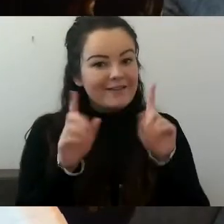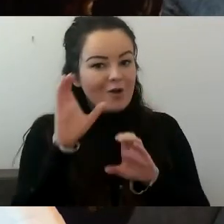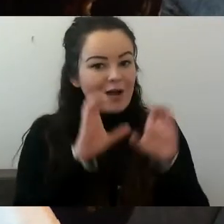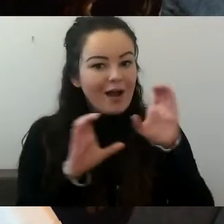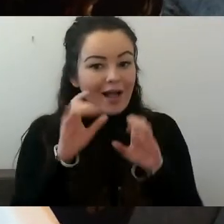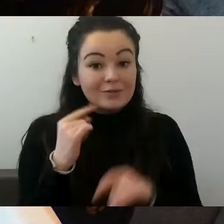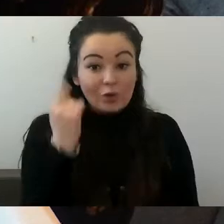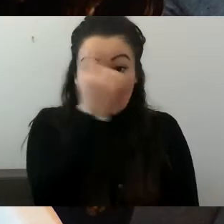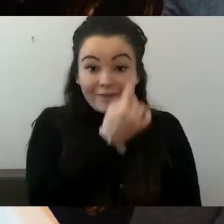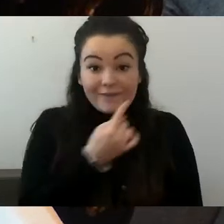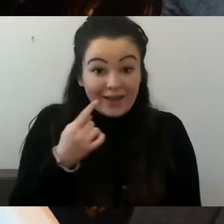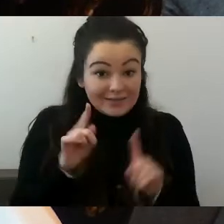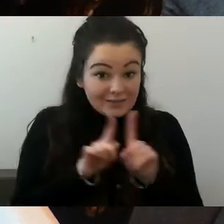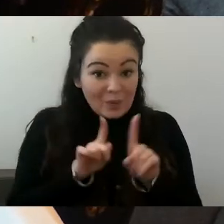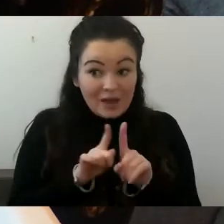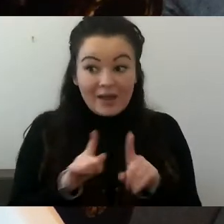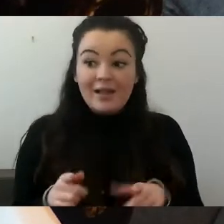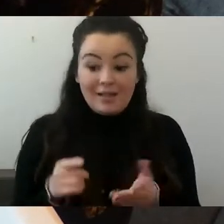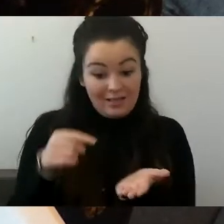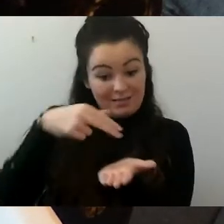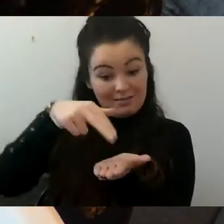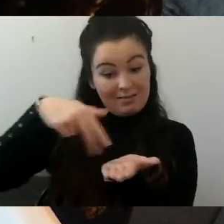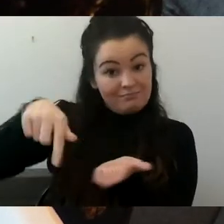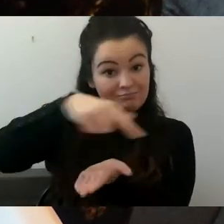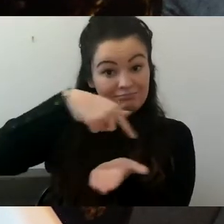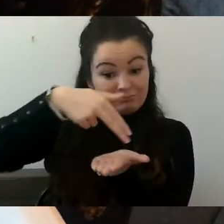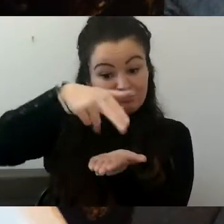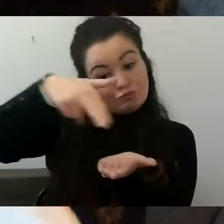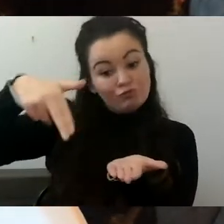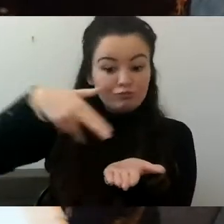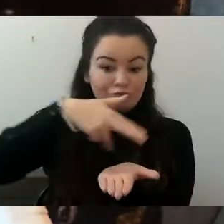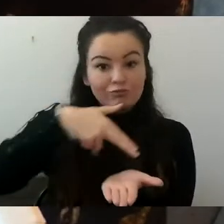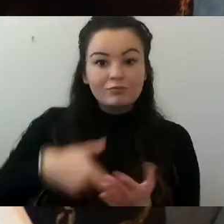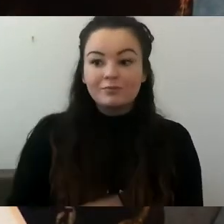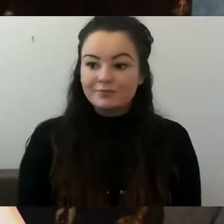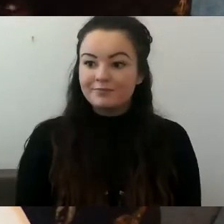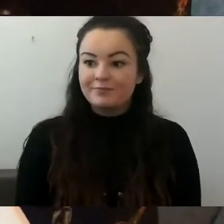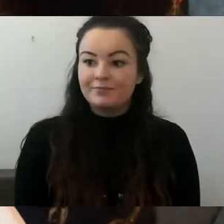And you can put different colours on the face as well if you want.